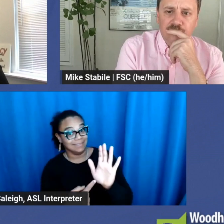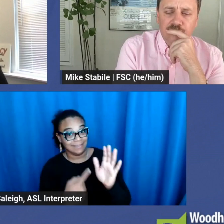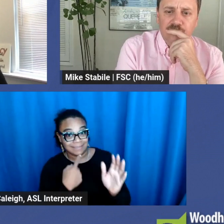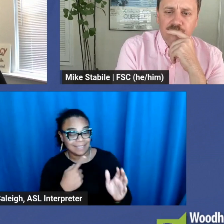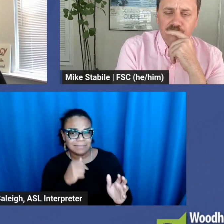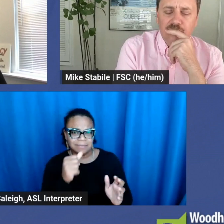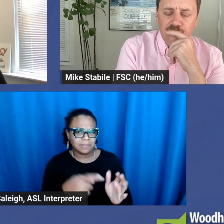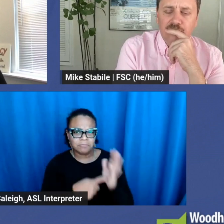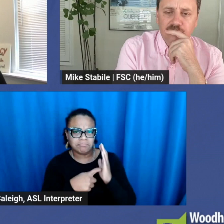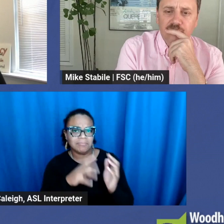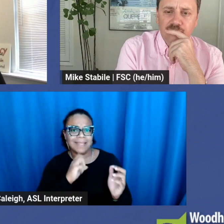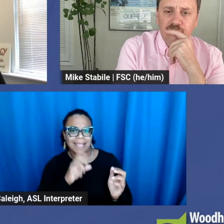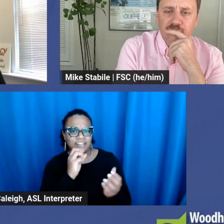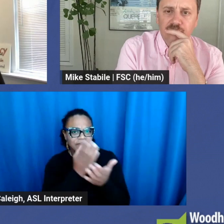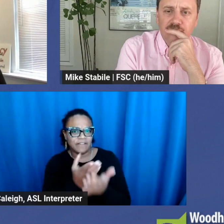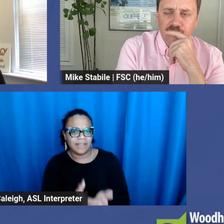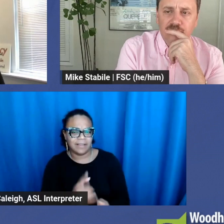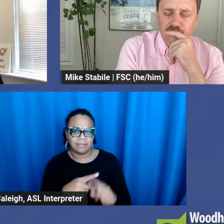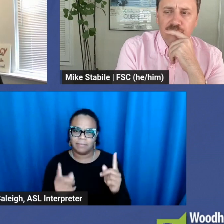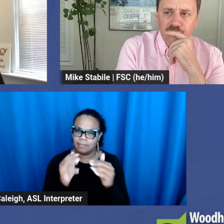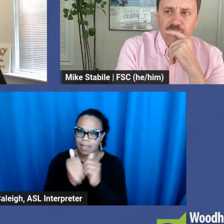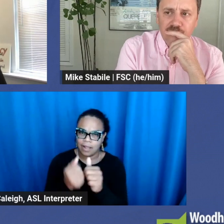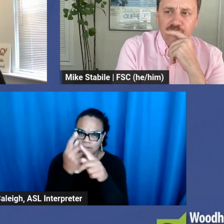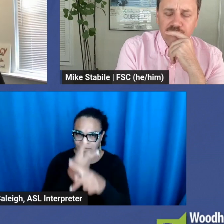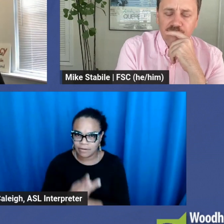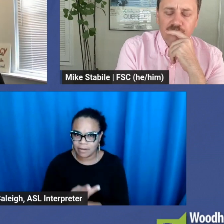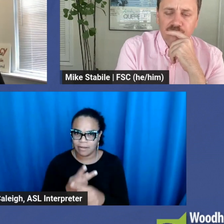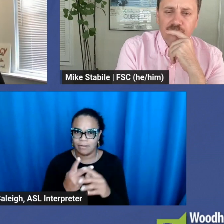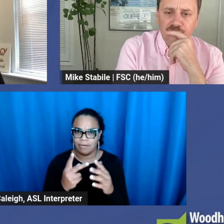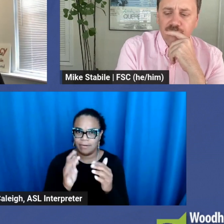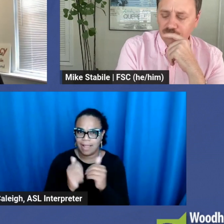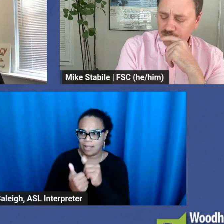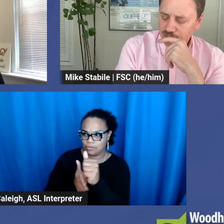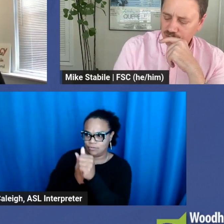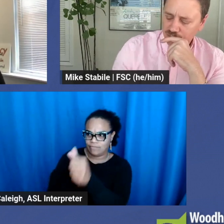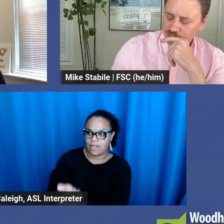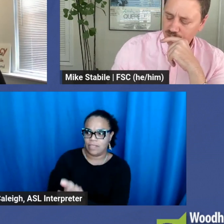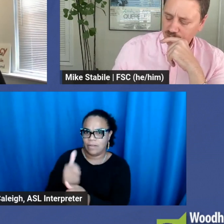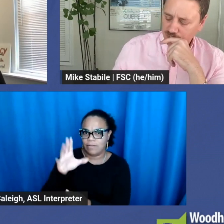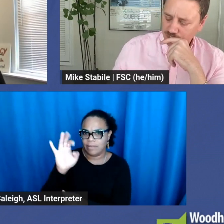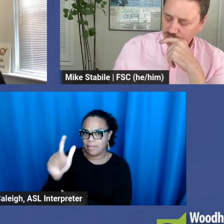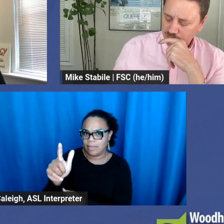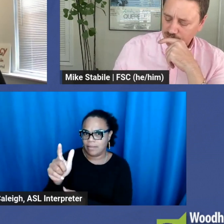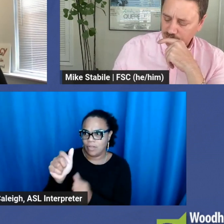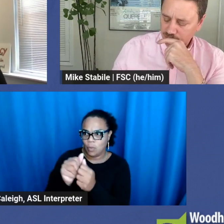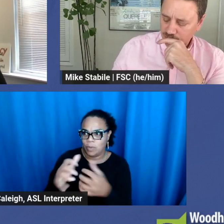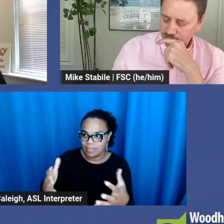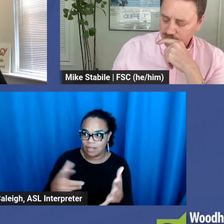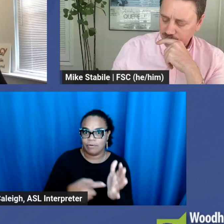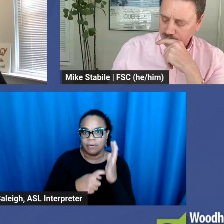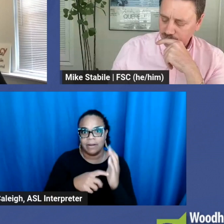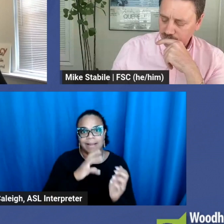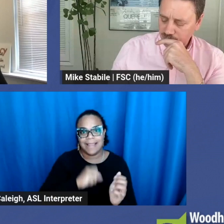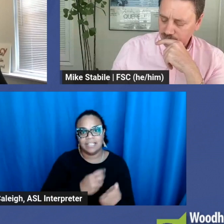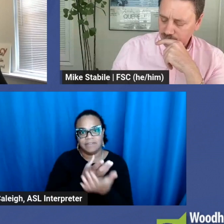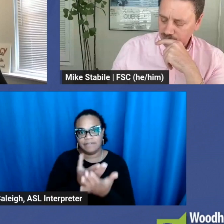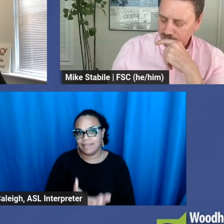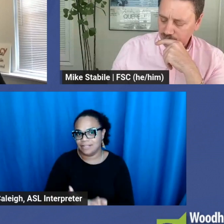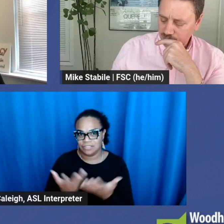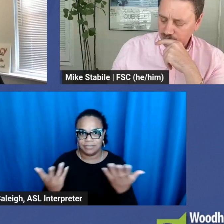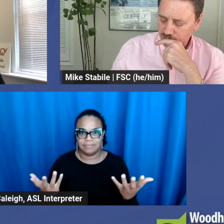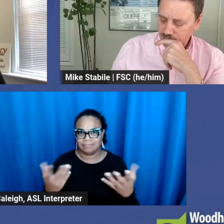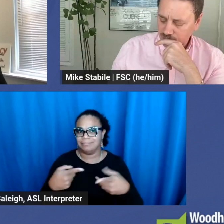verification, but it's really hard to figure out how an online service provider would comply with the bill without doing so. So that's the kind